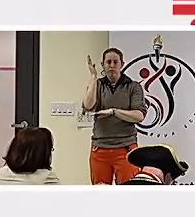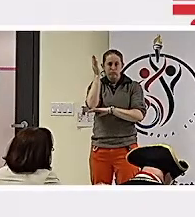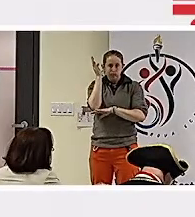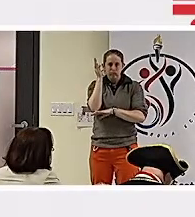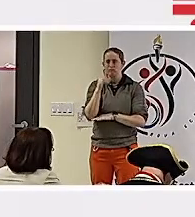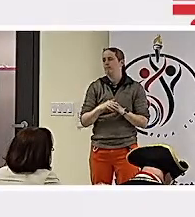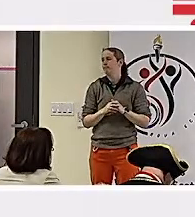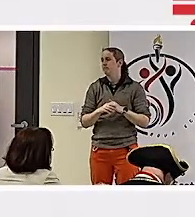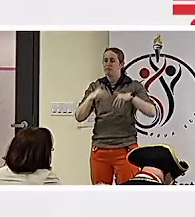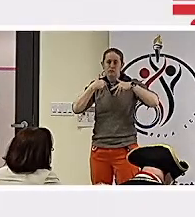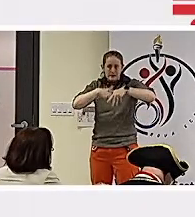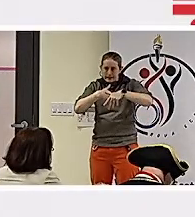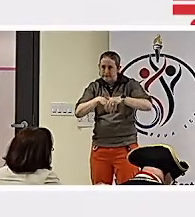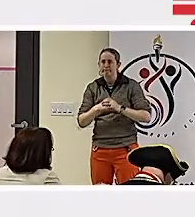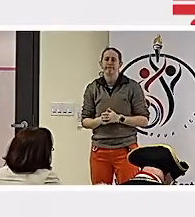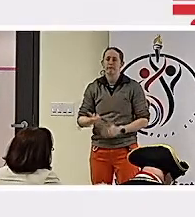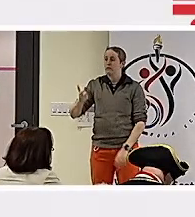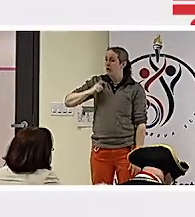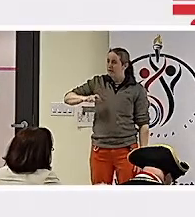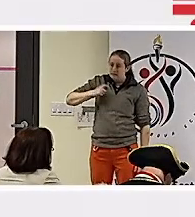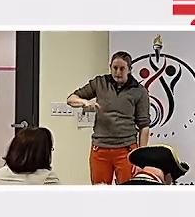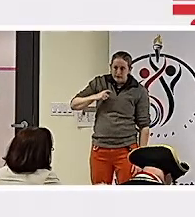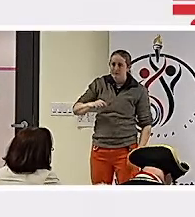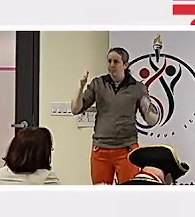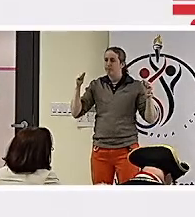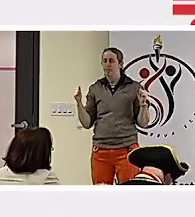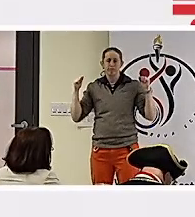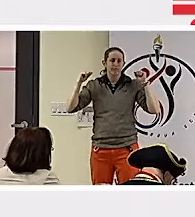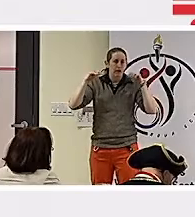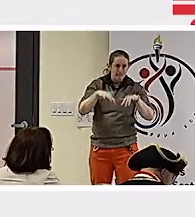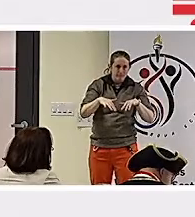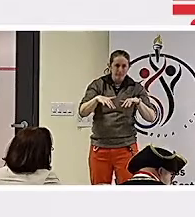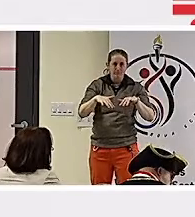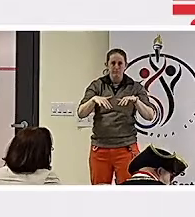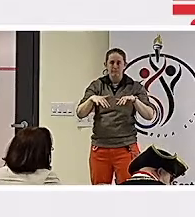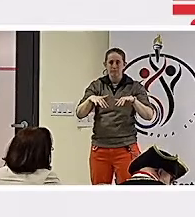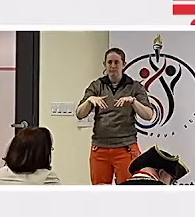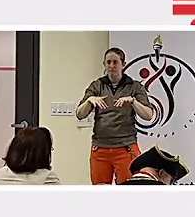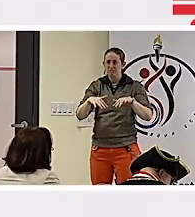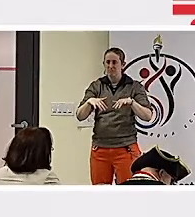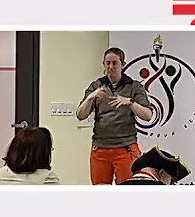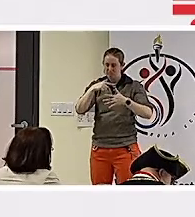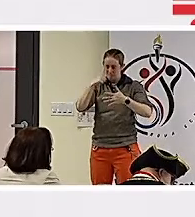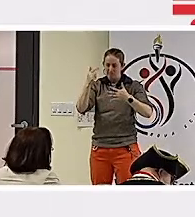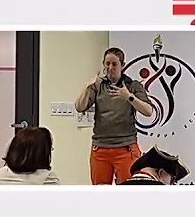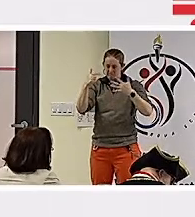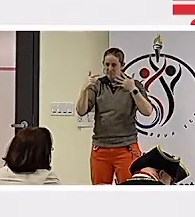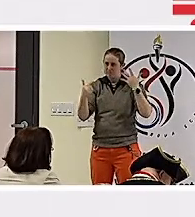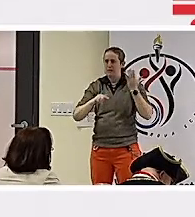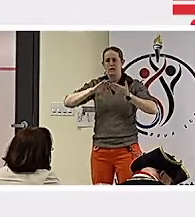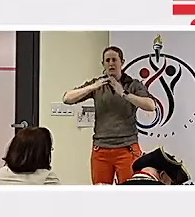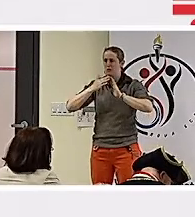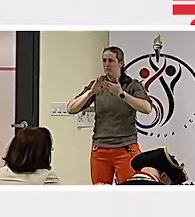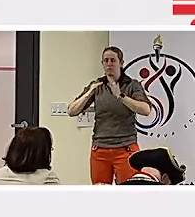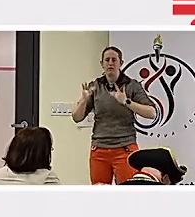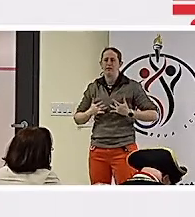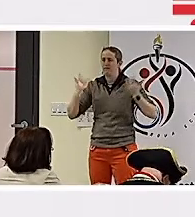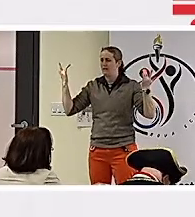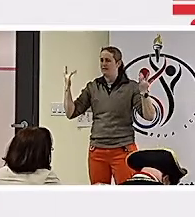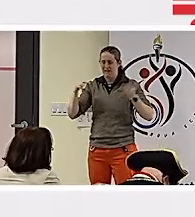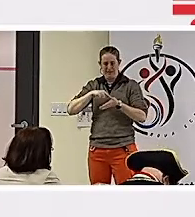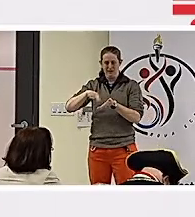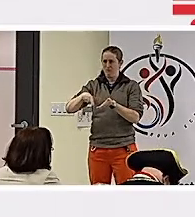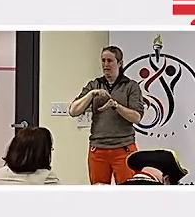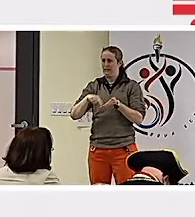parades, conferences, forums, concerts. There are so many community events that are happening this week,